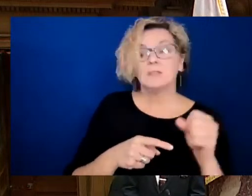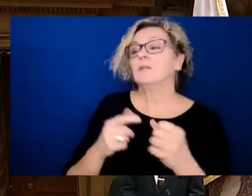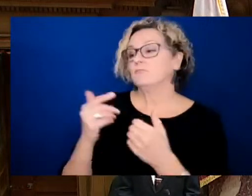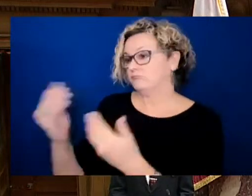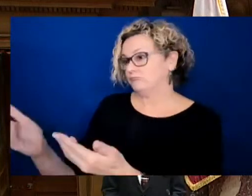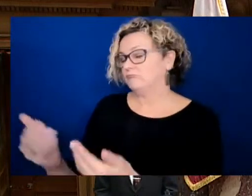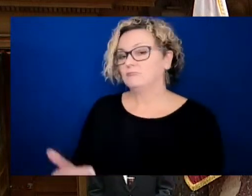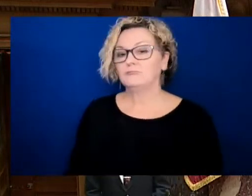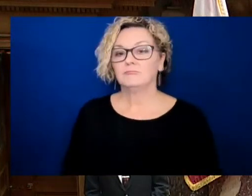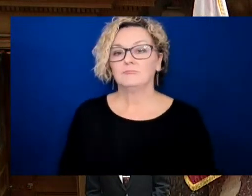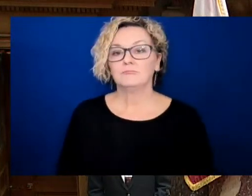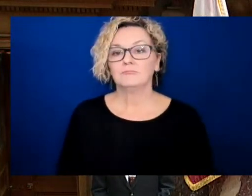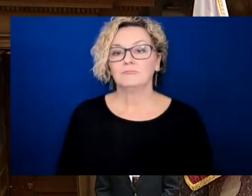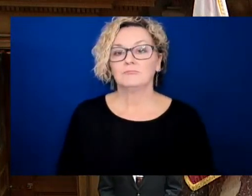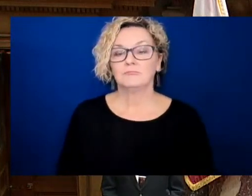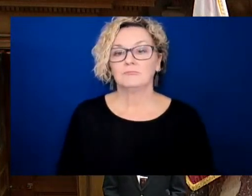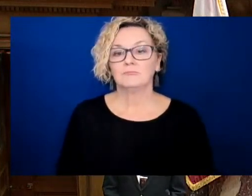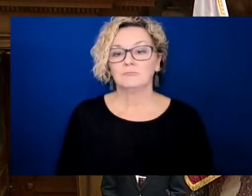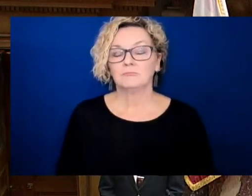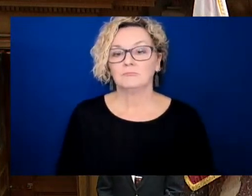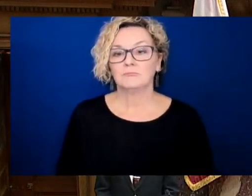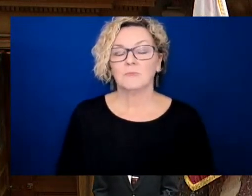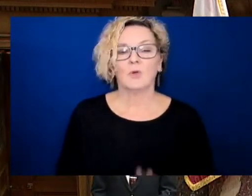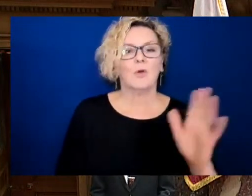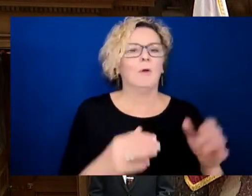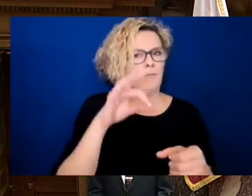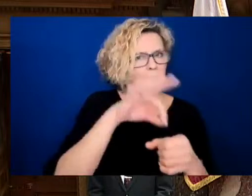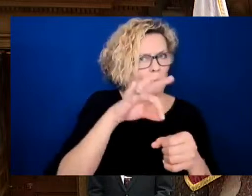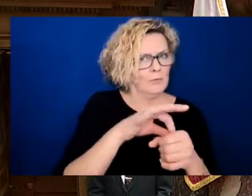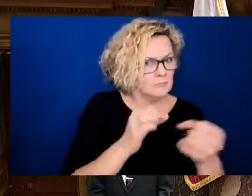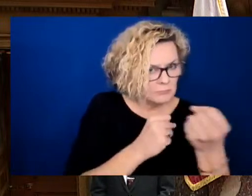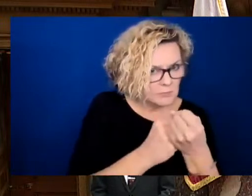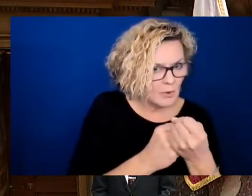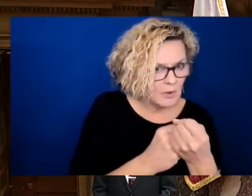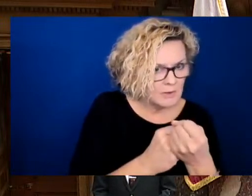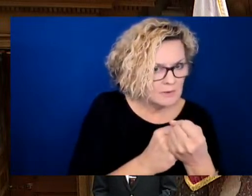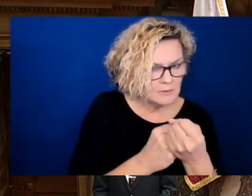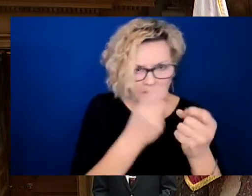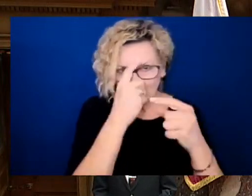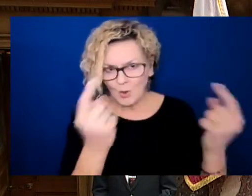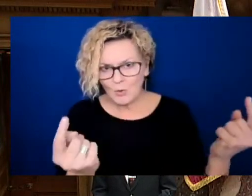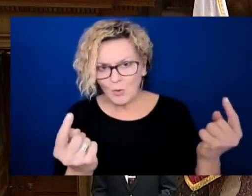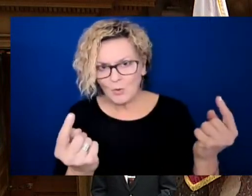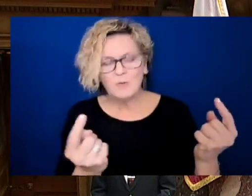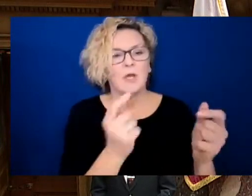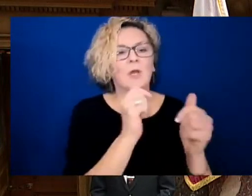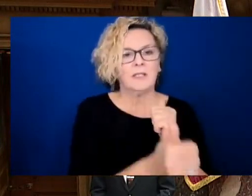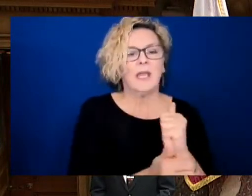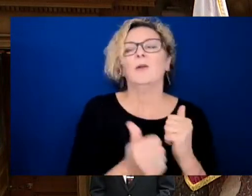No, you have heard the motion. All those in favor say aye. Aye. Opposed? Motion carried.